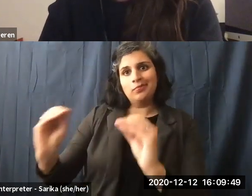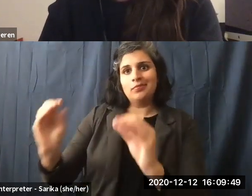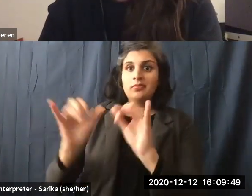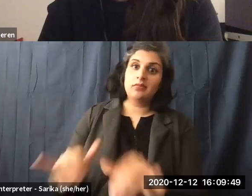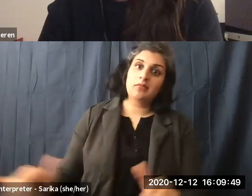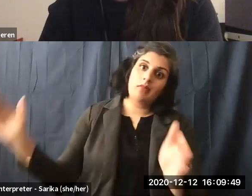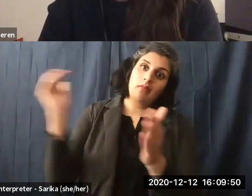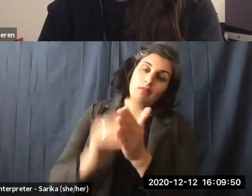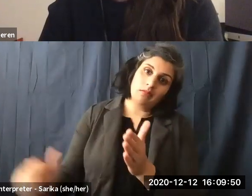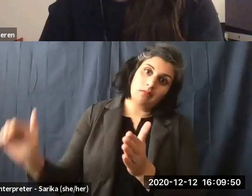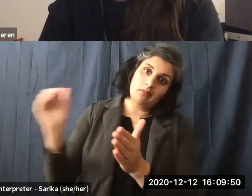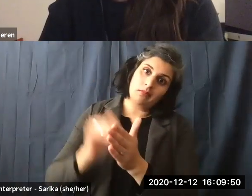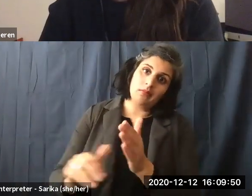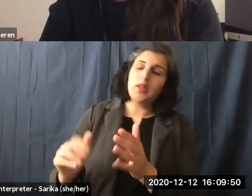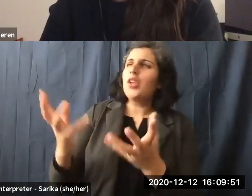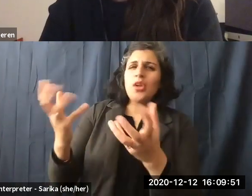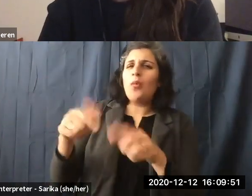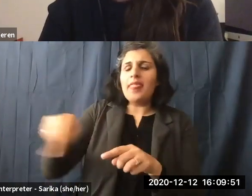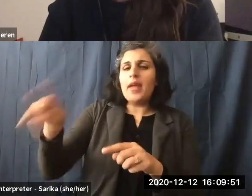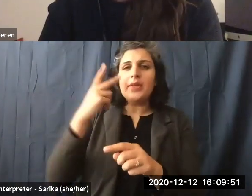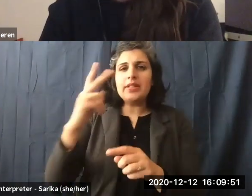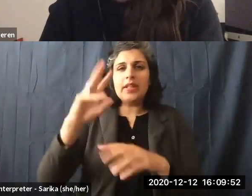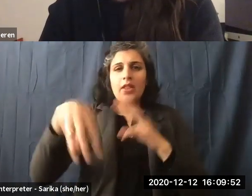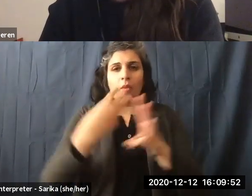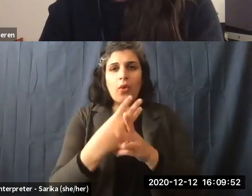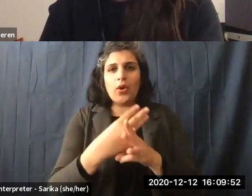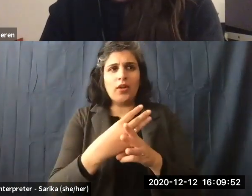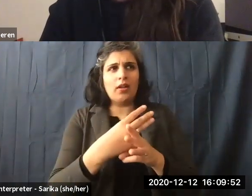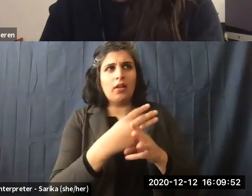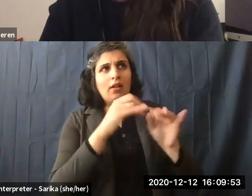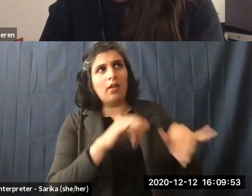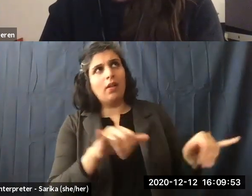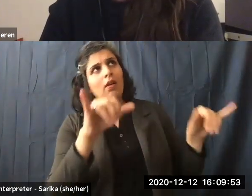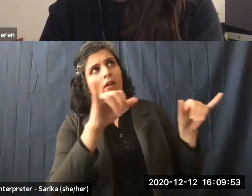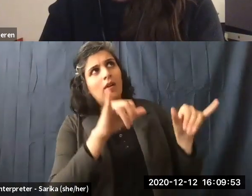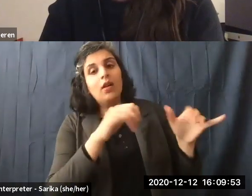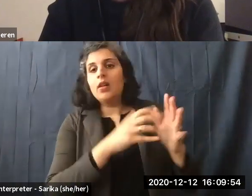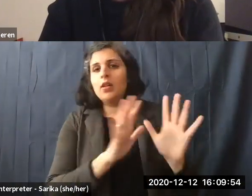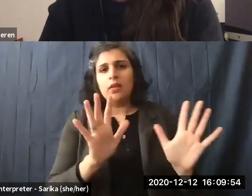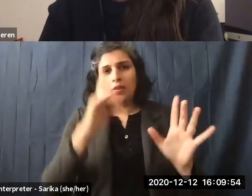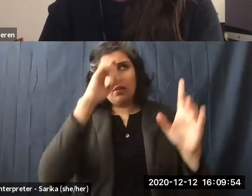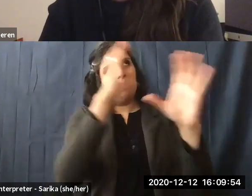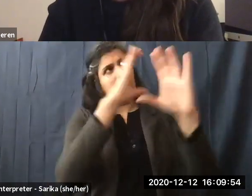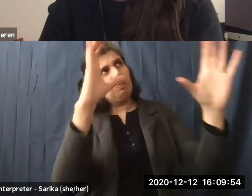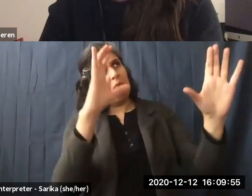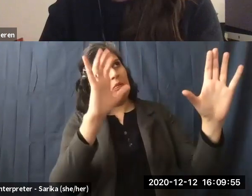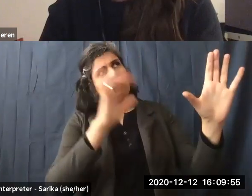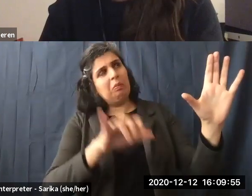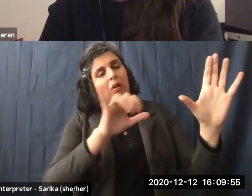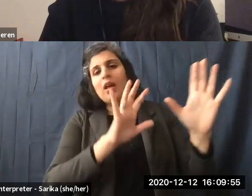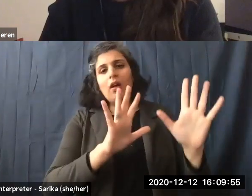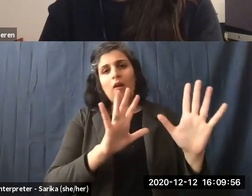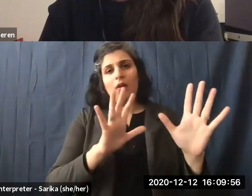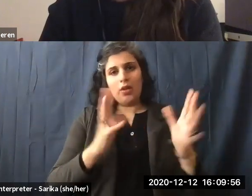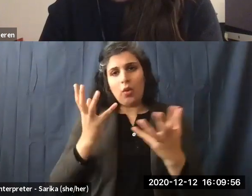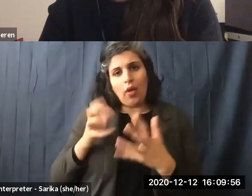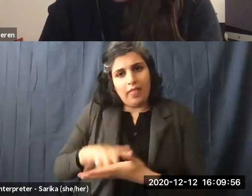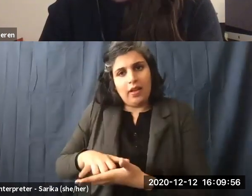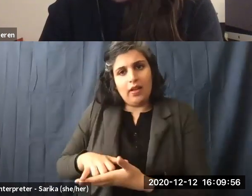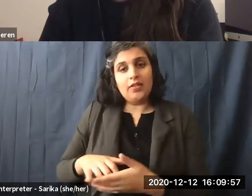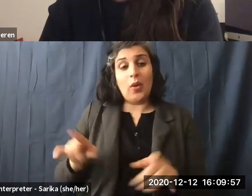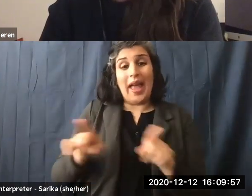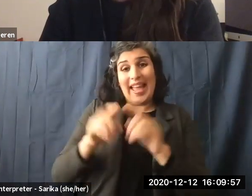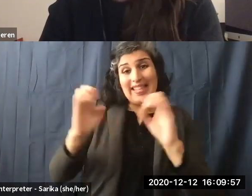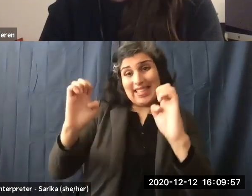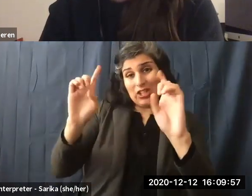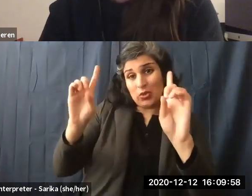you want them to see. That's not the world. So it's just like, again, I think both as educators